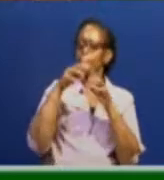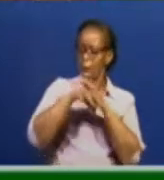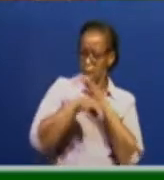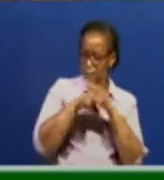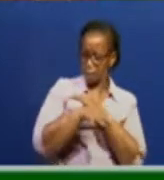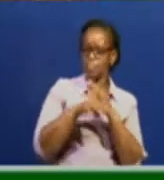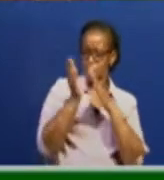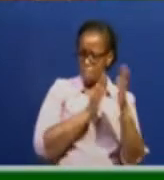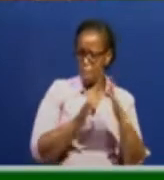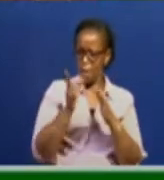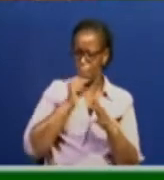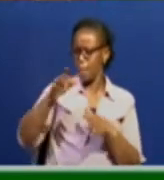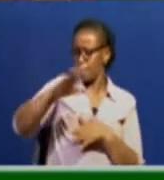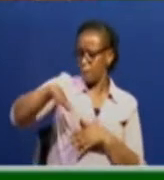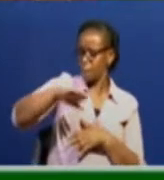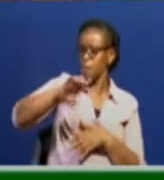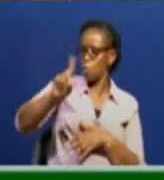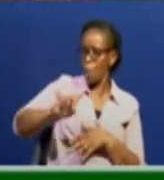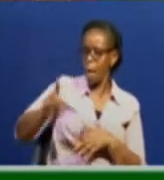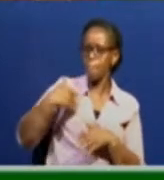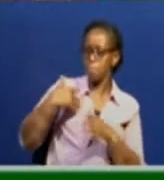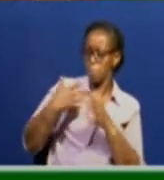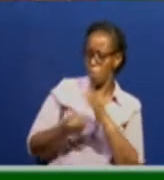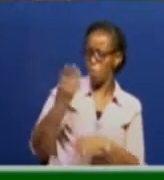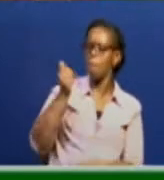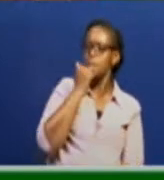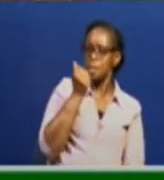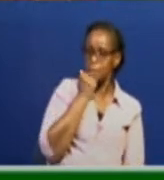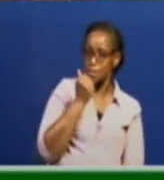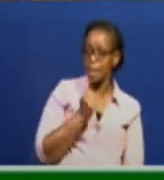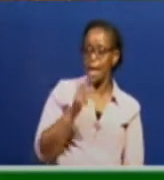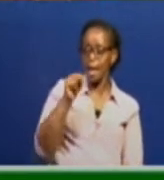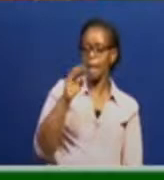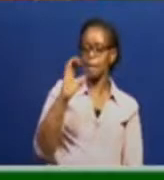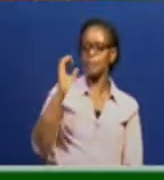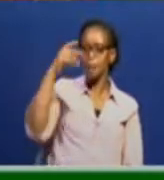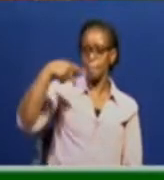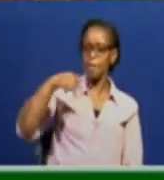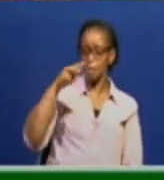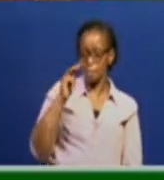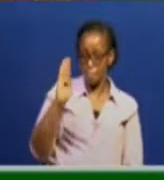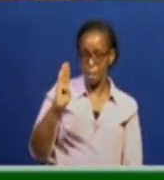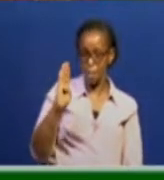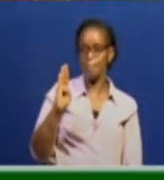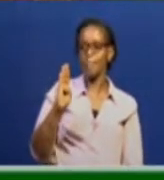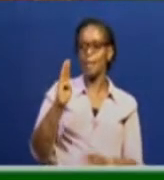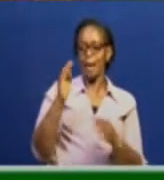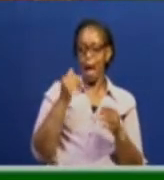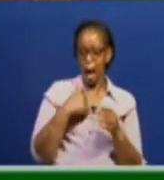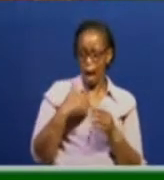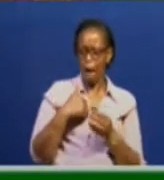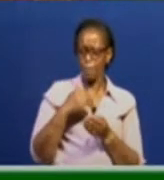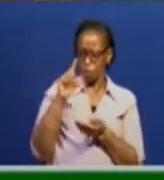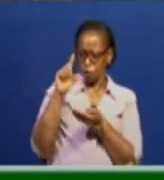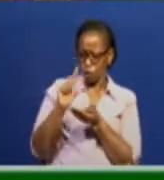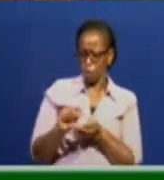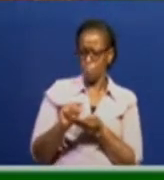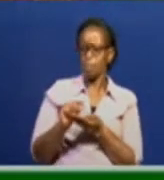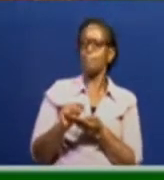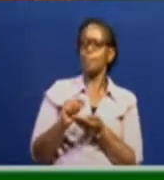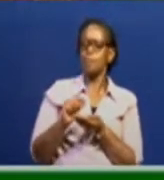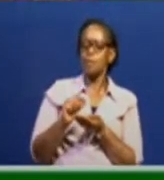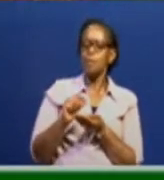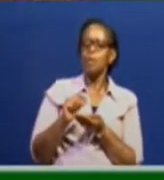maize growing areas. The National Cereals and Produce Board shall provide a subsidy maize drying